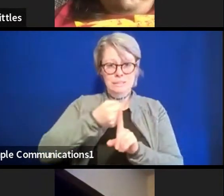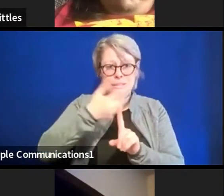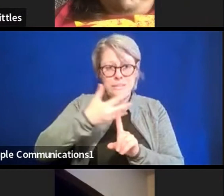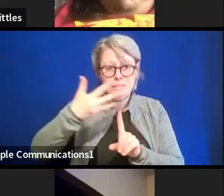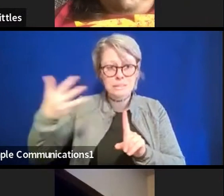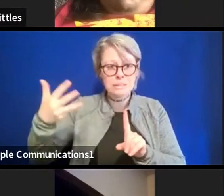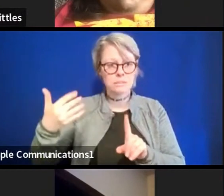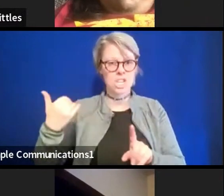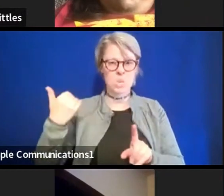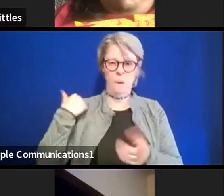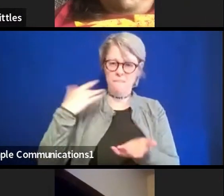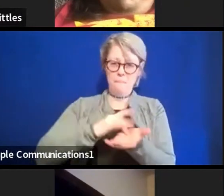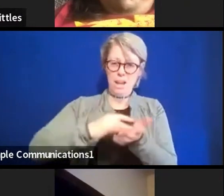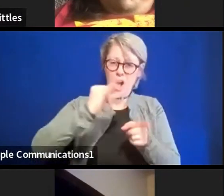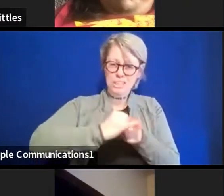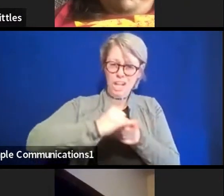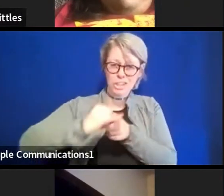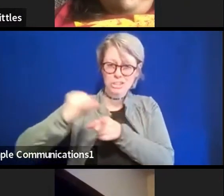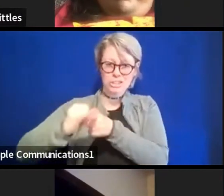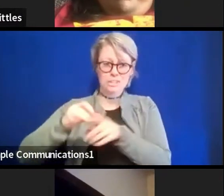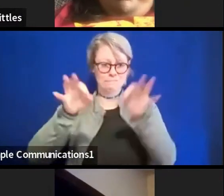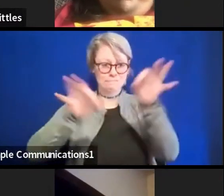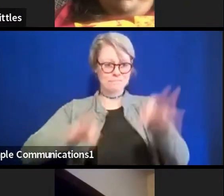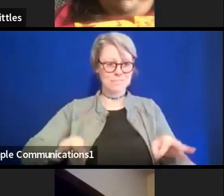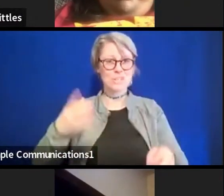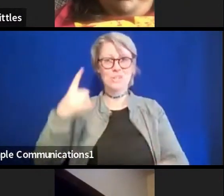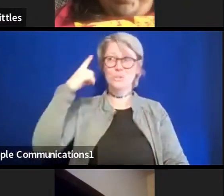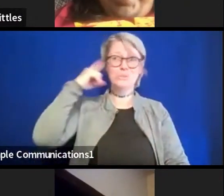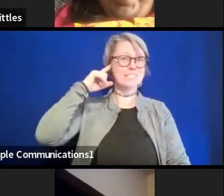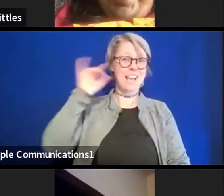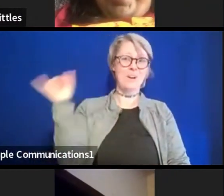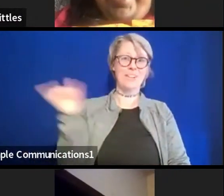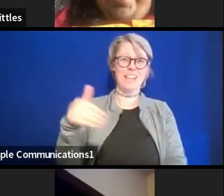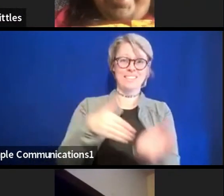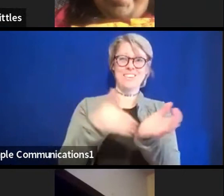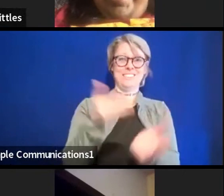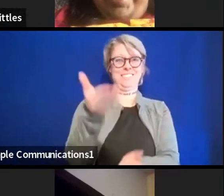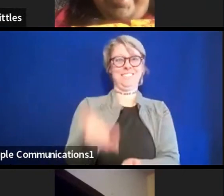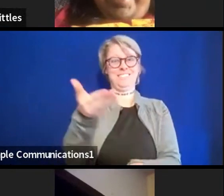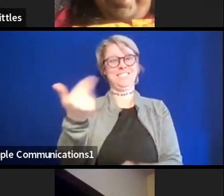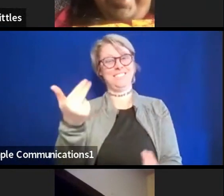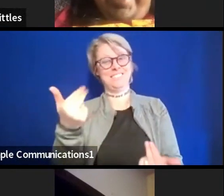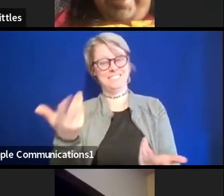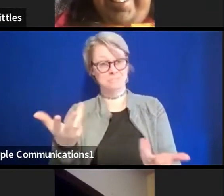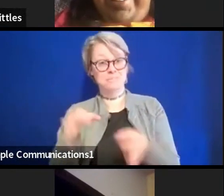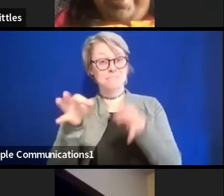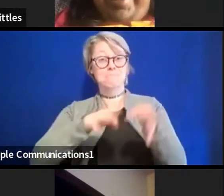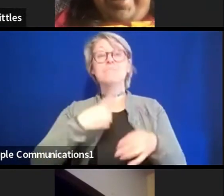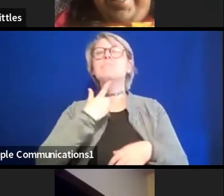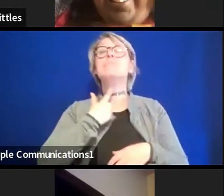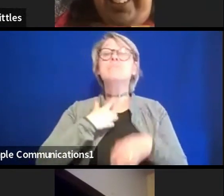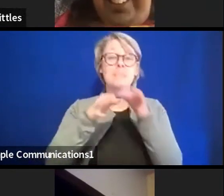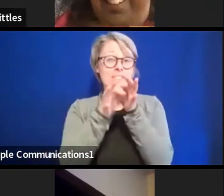have the medical terminology even. You sound like a healthcare worker. You're talking about your esophagus and,